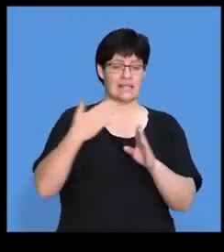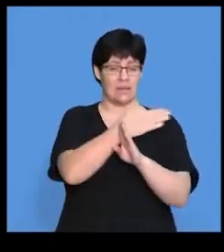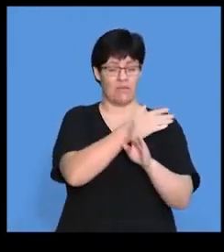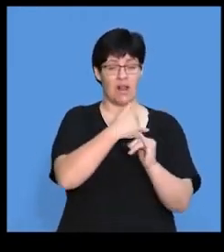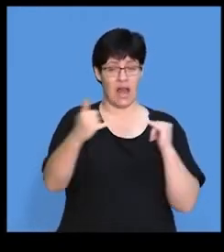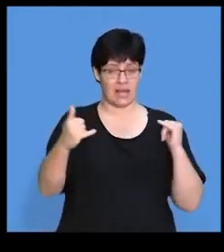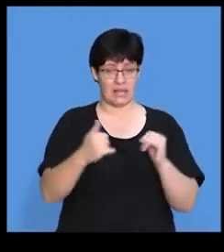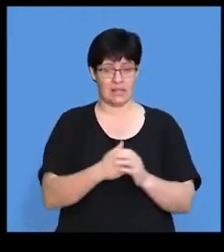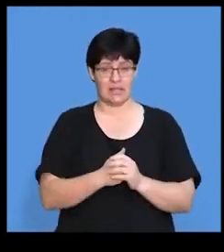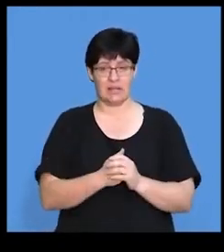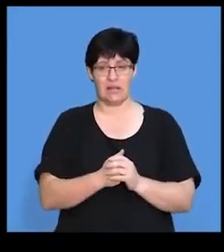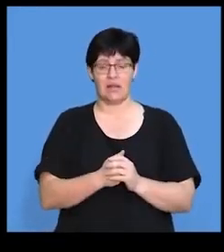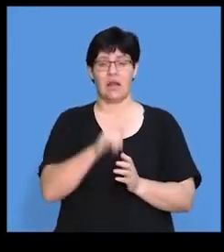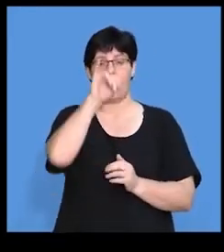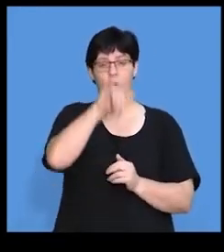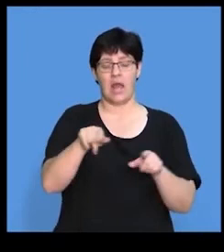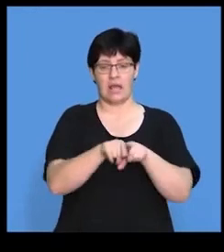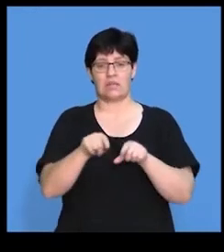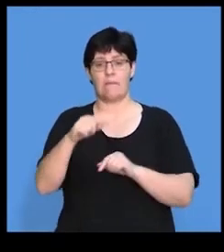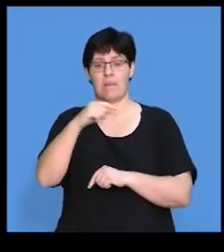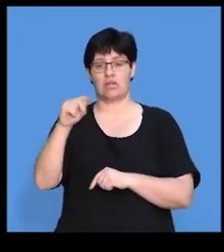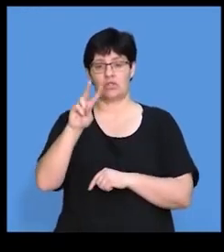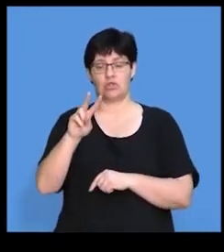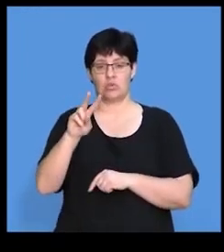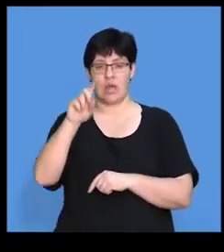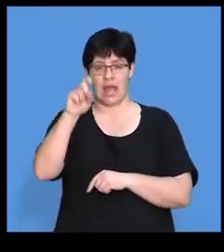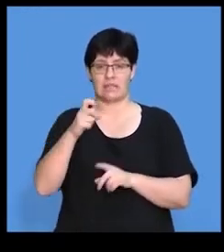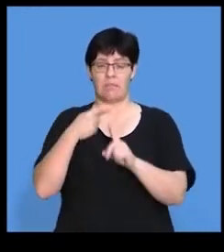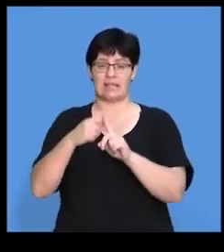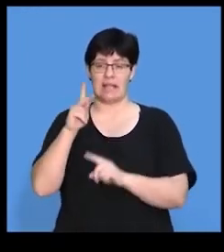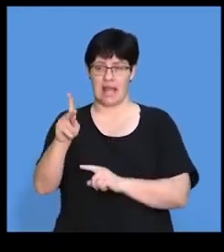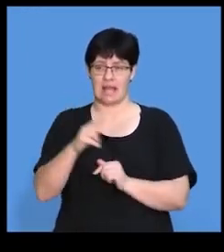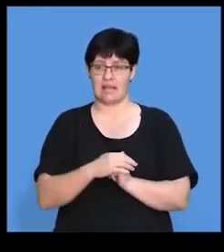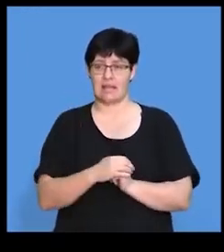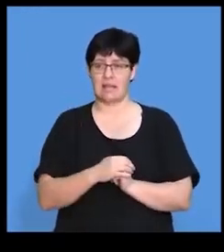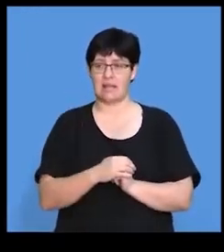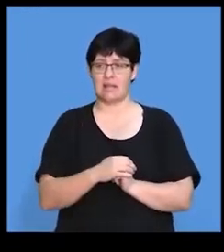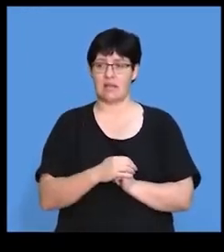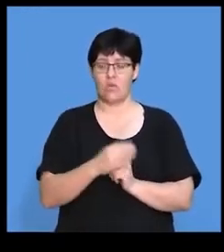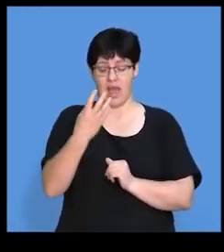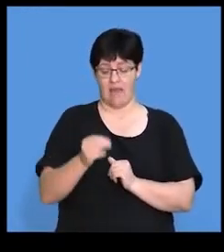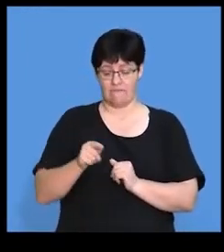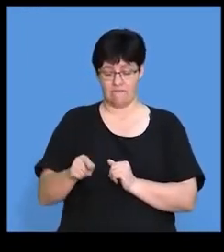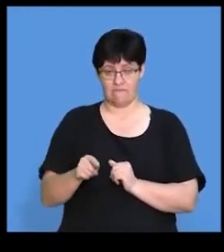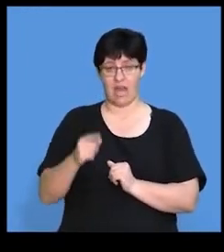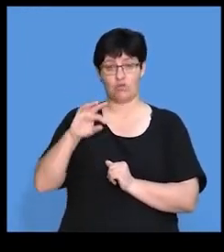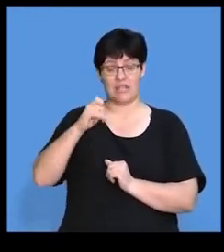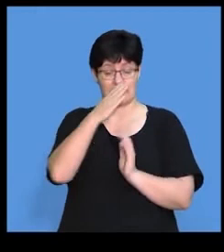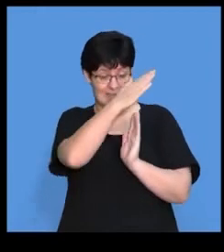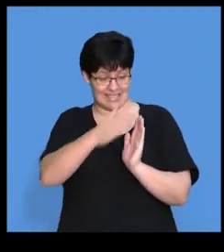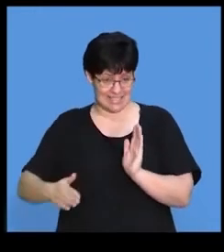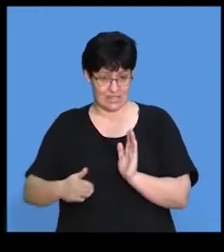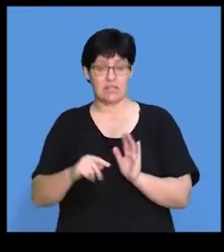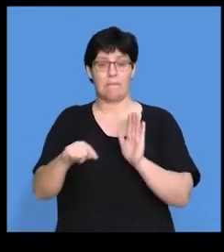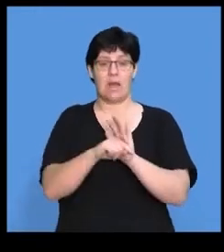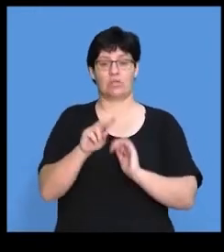line, y equals minus 2x plus k. Okay, so we have the gradient of that line being